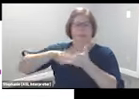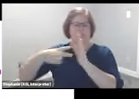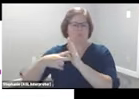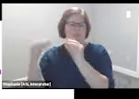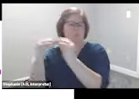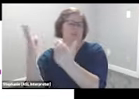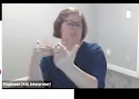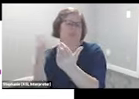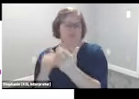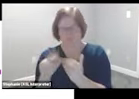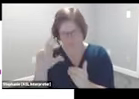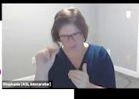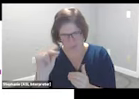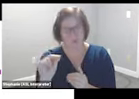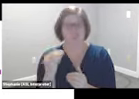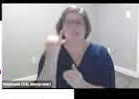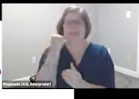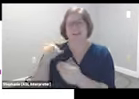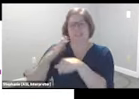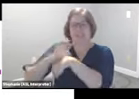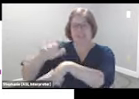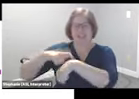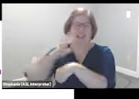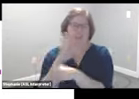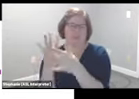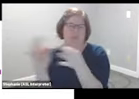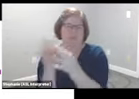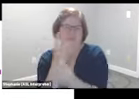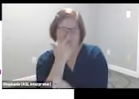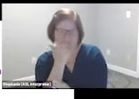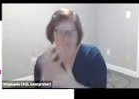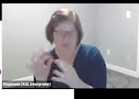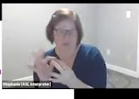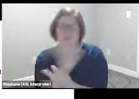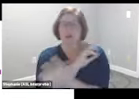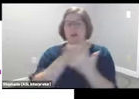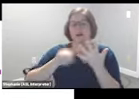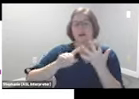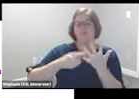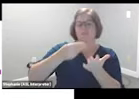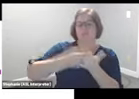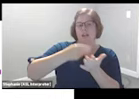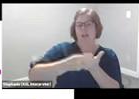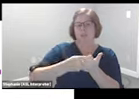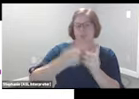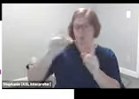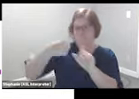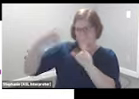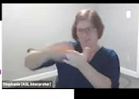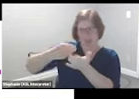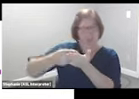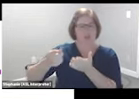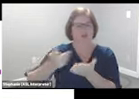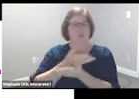about that. Funding sources for grants have dried up, and that's true for scholarships as well. And research programs have had to